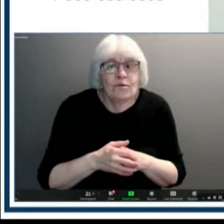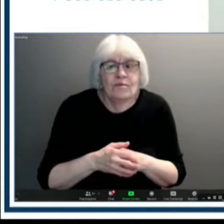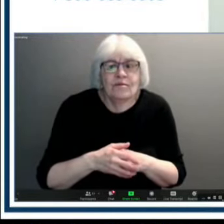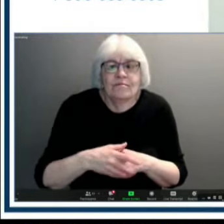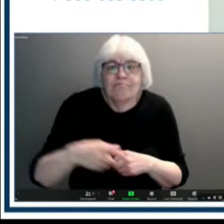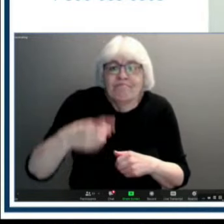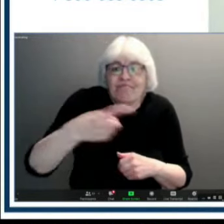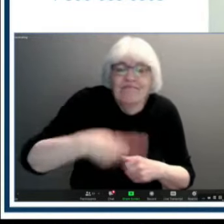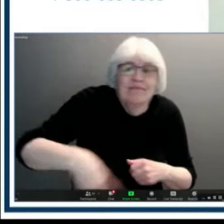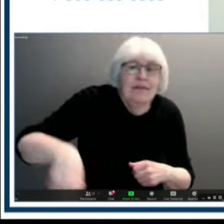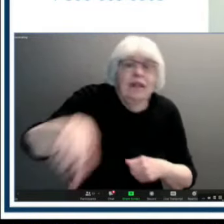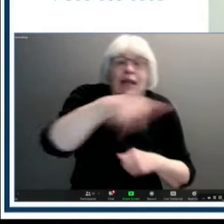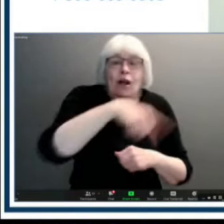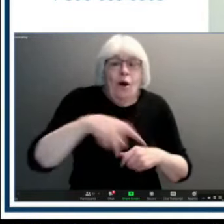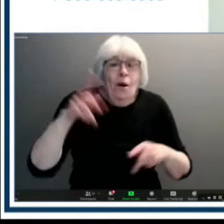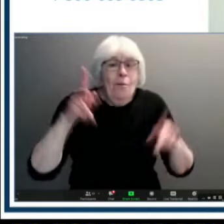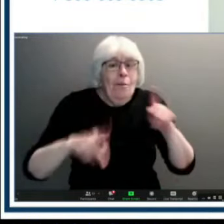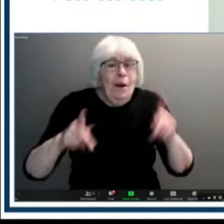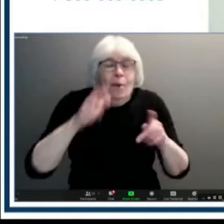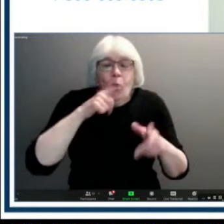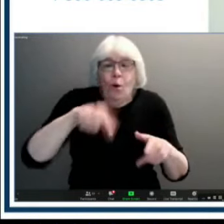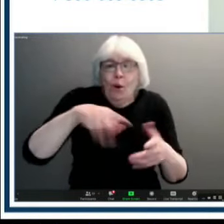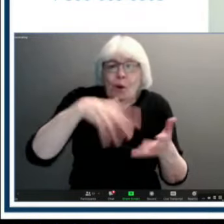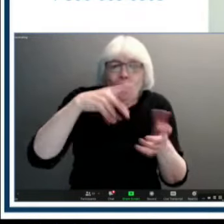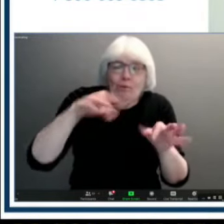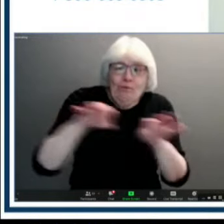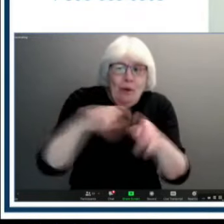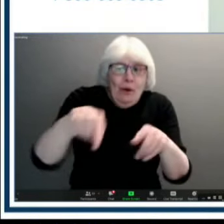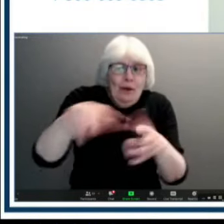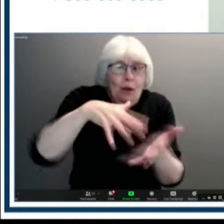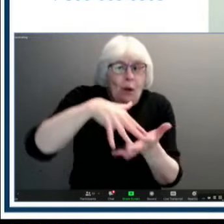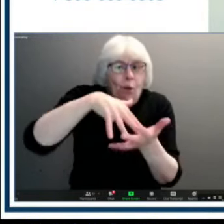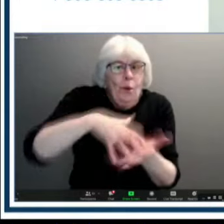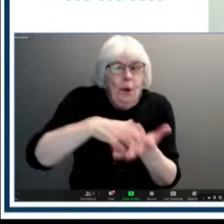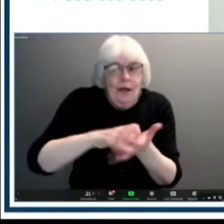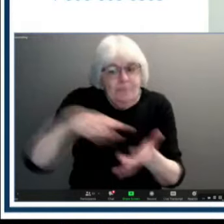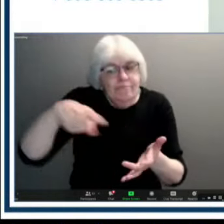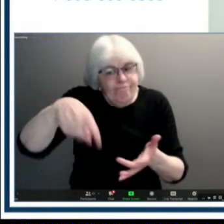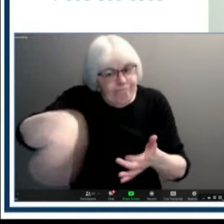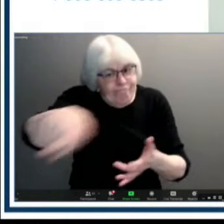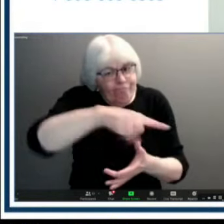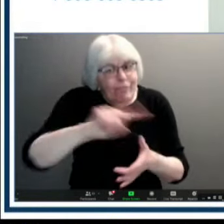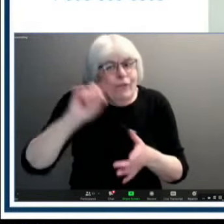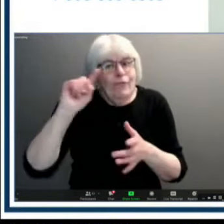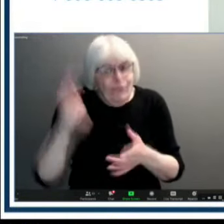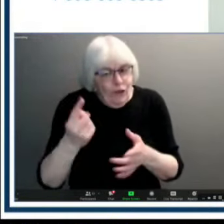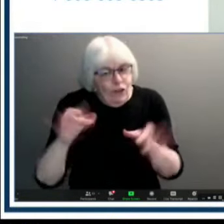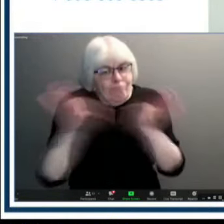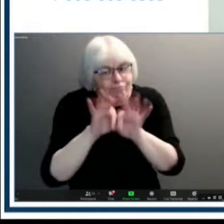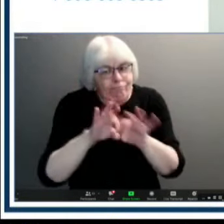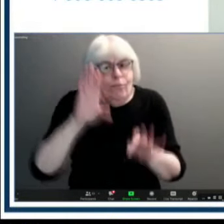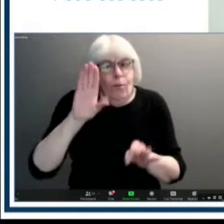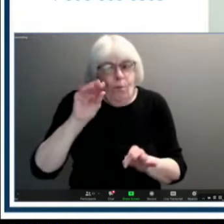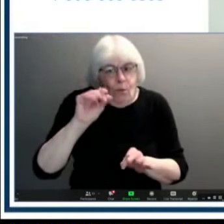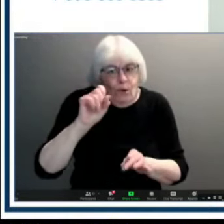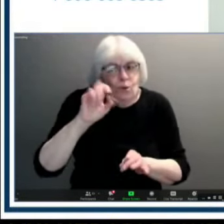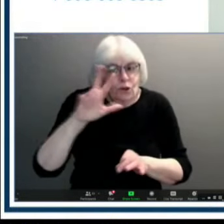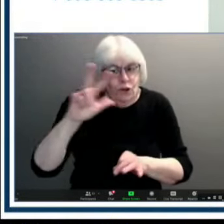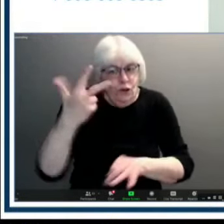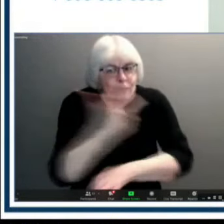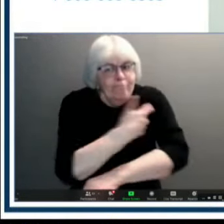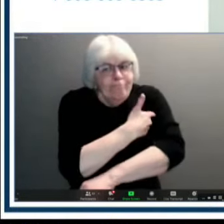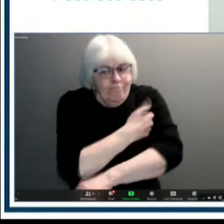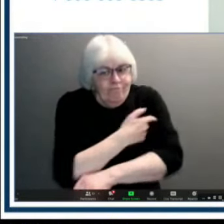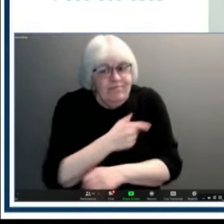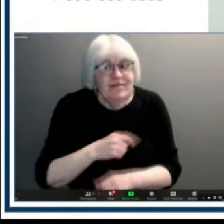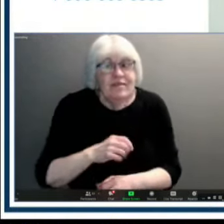we want the most vulnerable to get their booster first. So what we can do is we can open up to those over 50 and